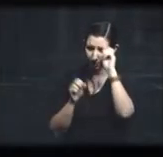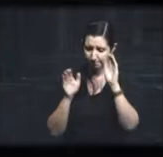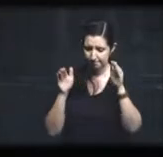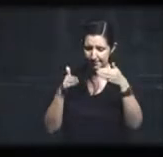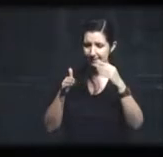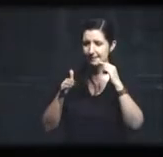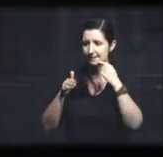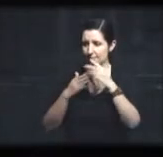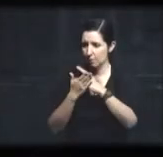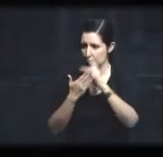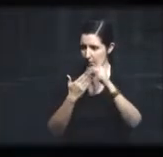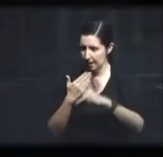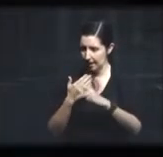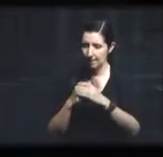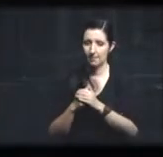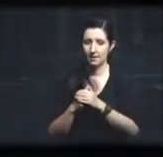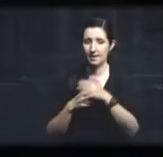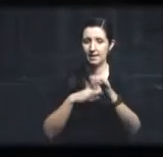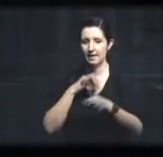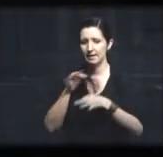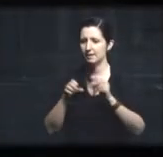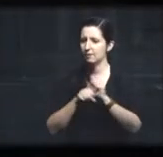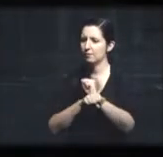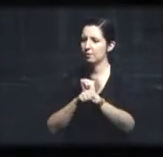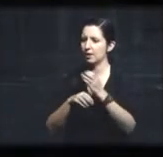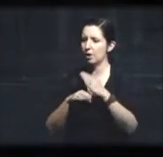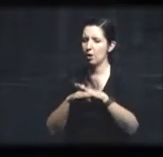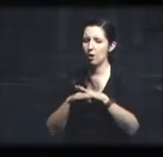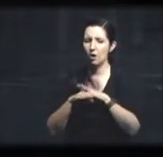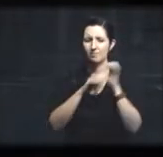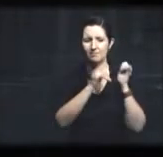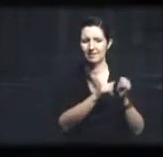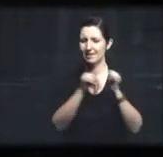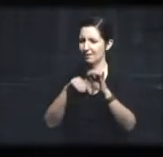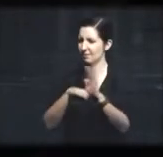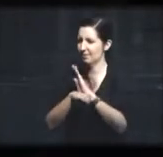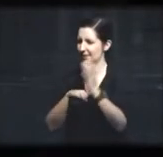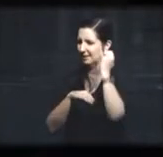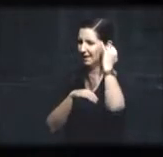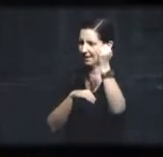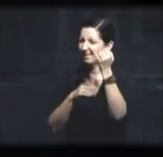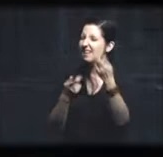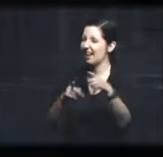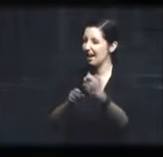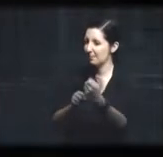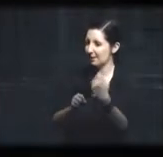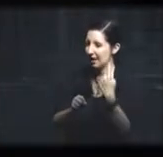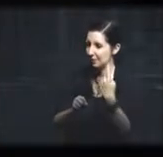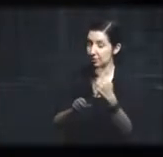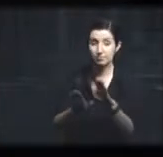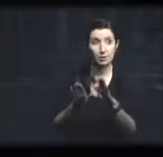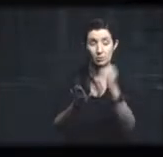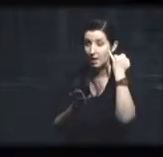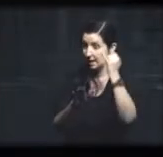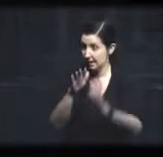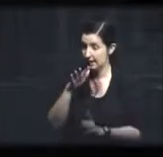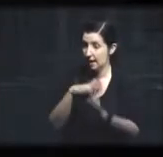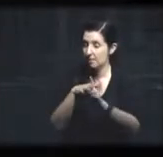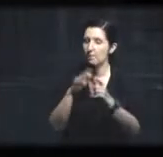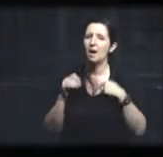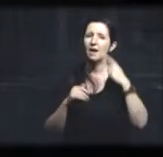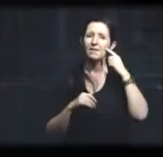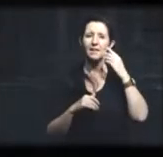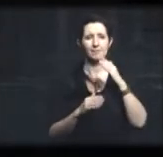entrepreneur ideas, which is in the individual business ideas, which is what they did last year, and they had some great ones. My favorite, I think,